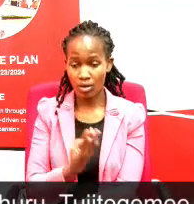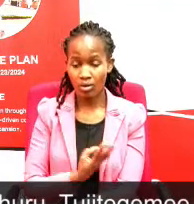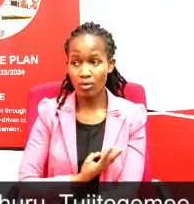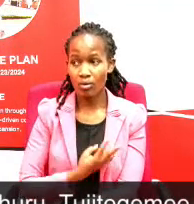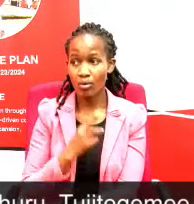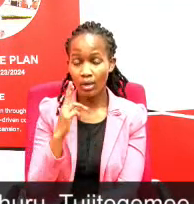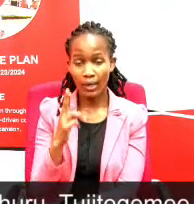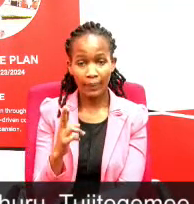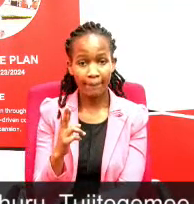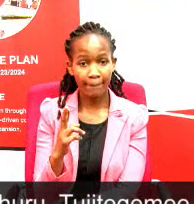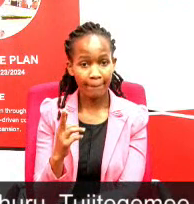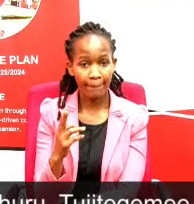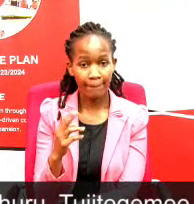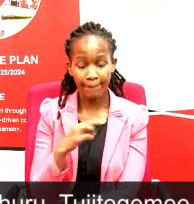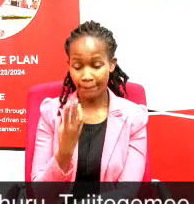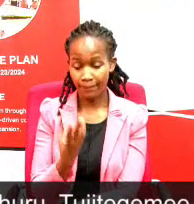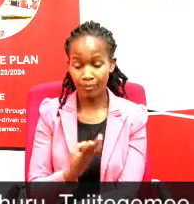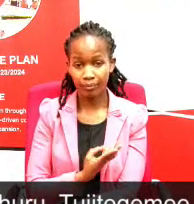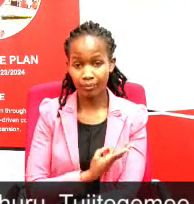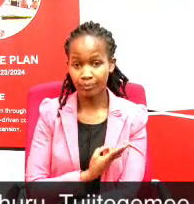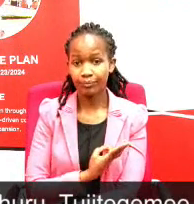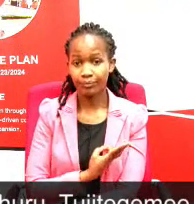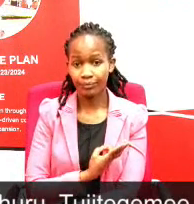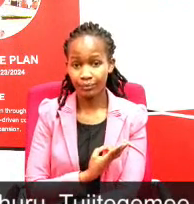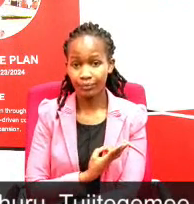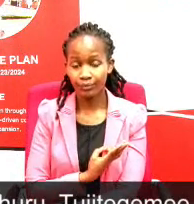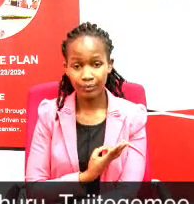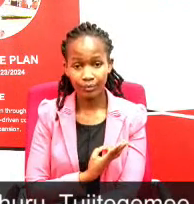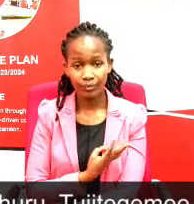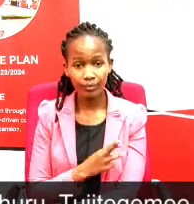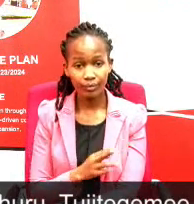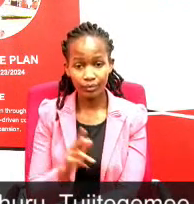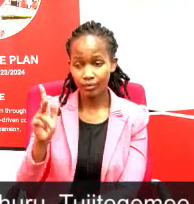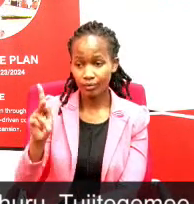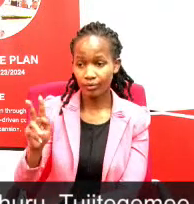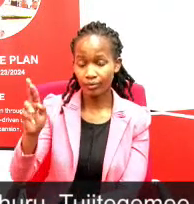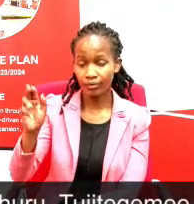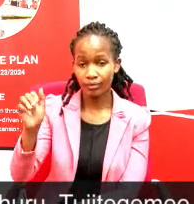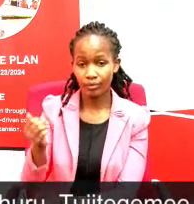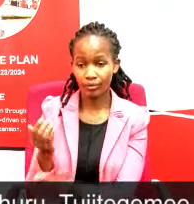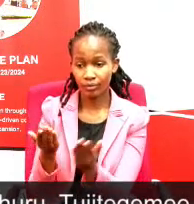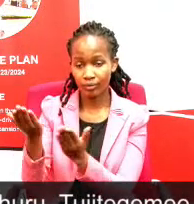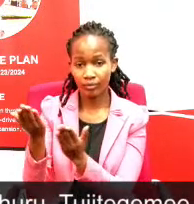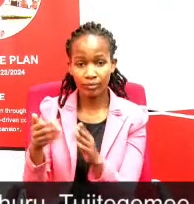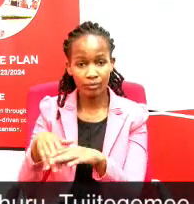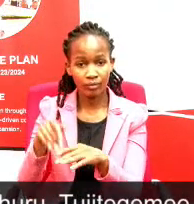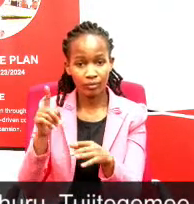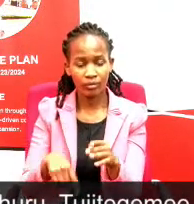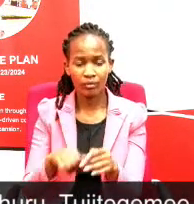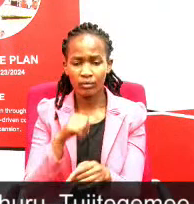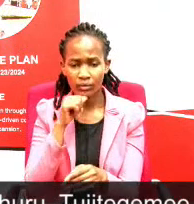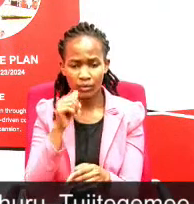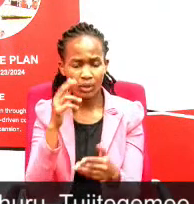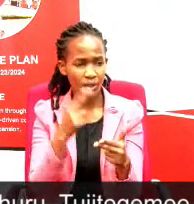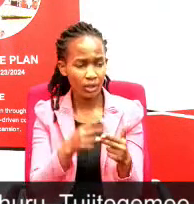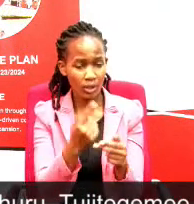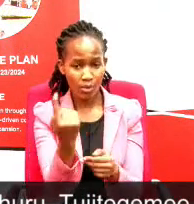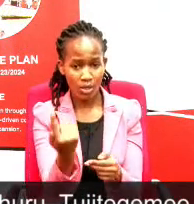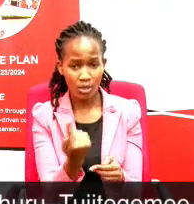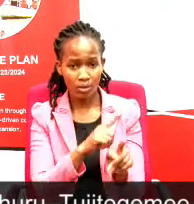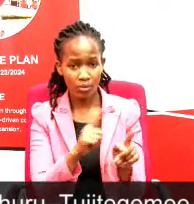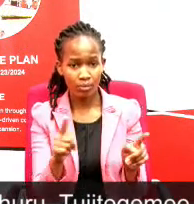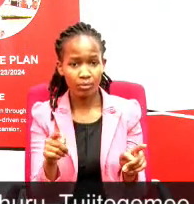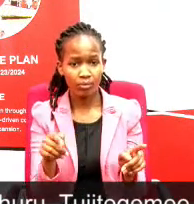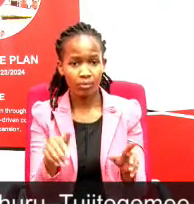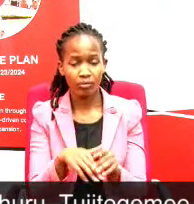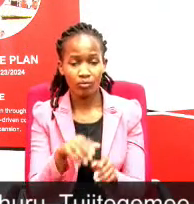are the Kenya Revenue Services in terms of not just name, but in